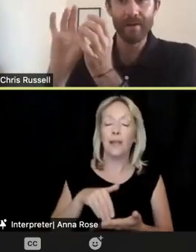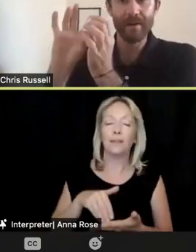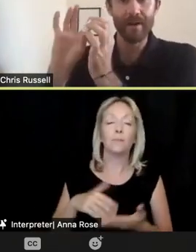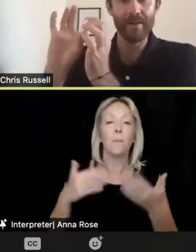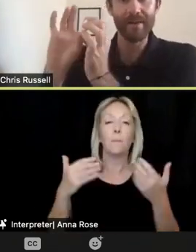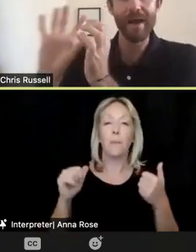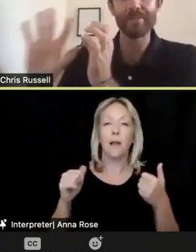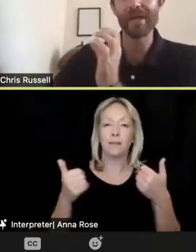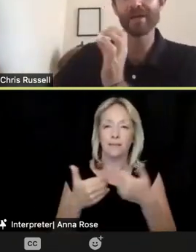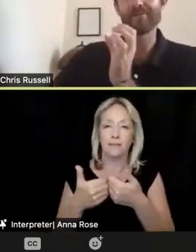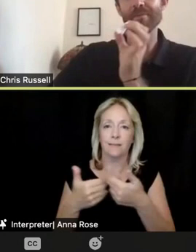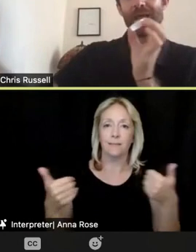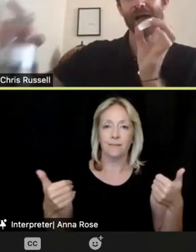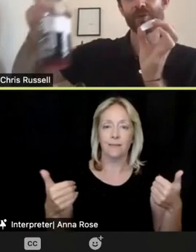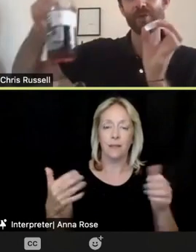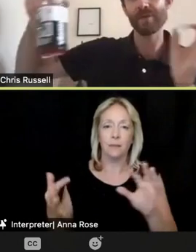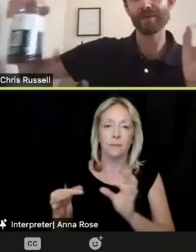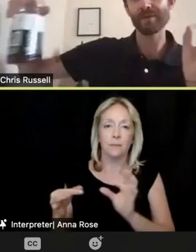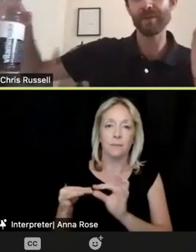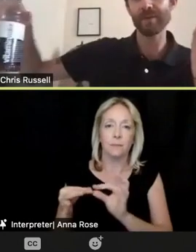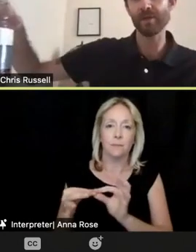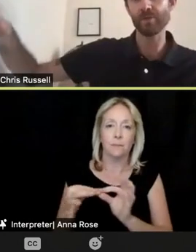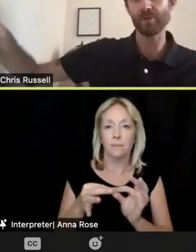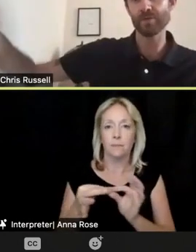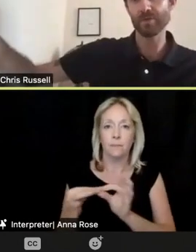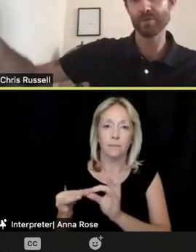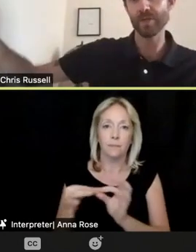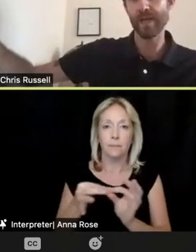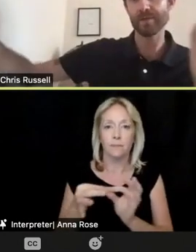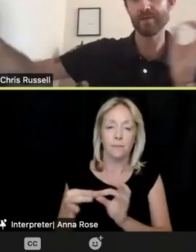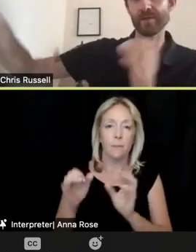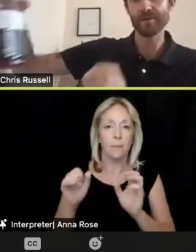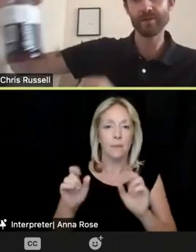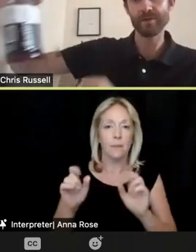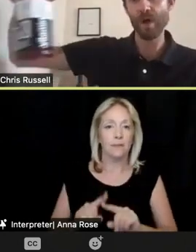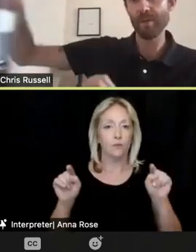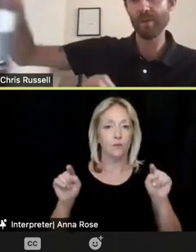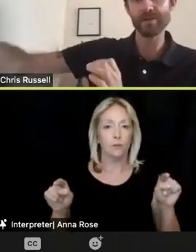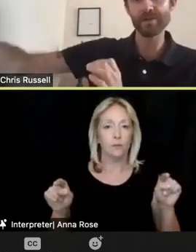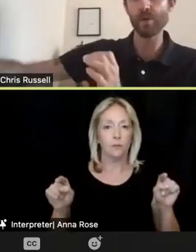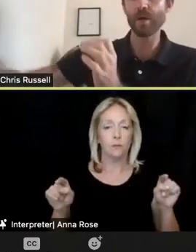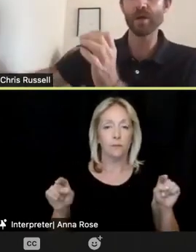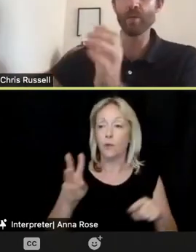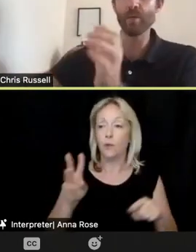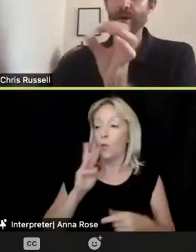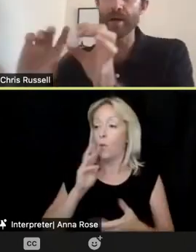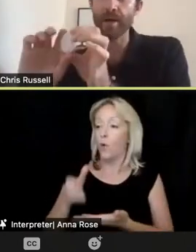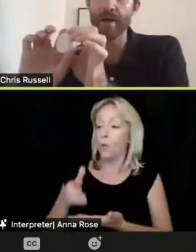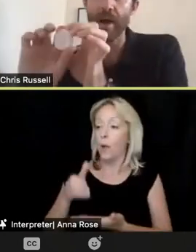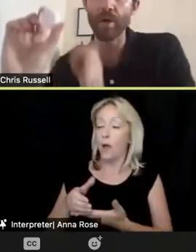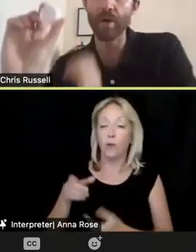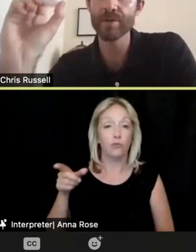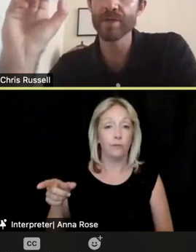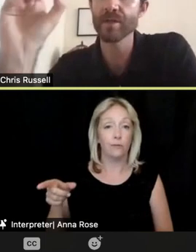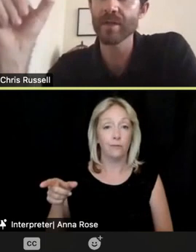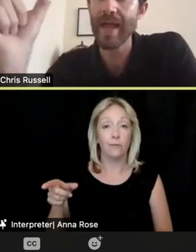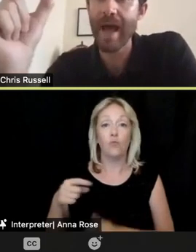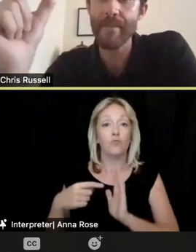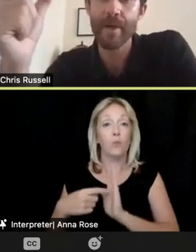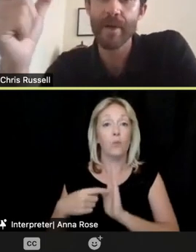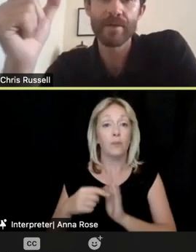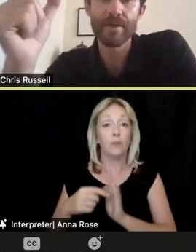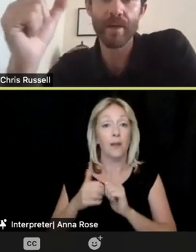separate the object from the actual thing that's being used in the activity. So the water bottle is no longer anywhere near, and now we're